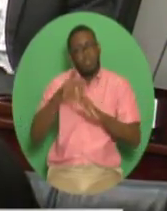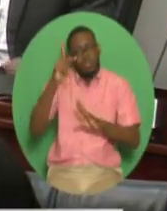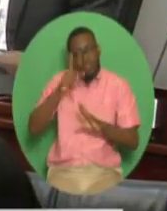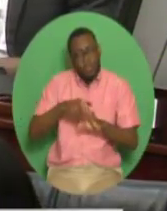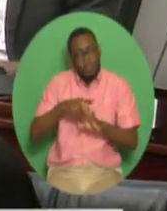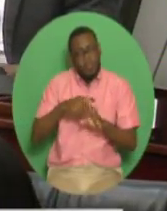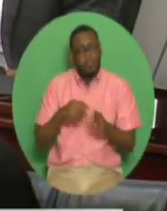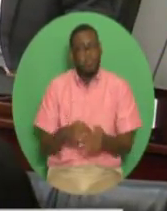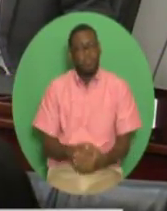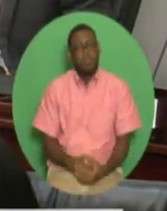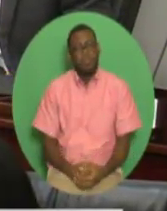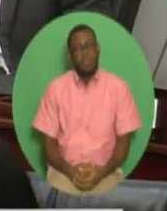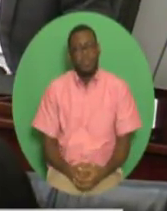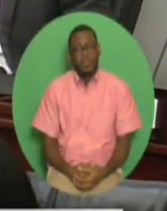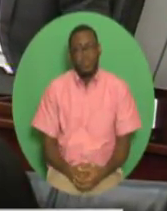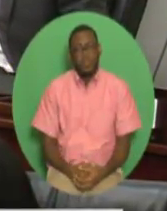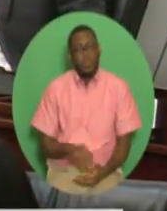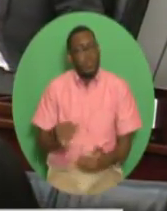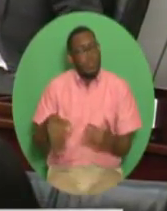We have recently